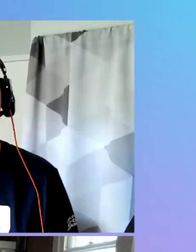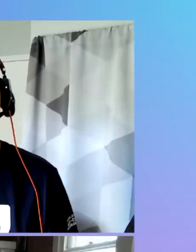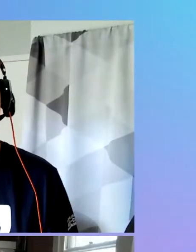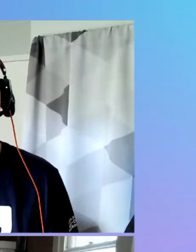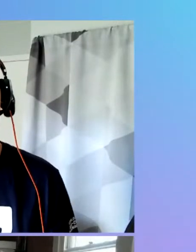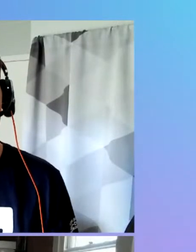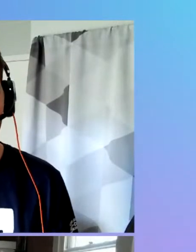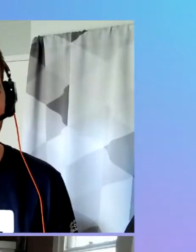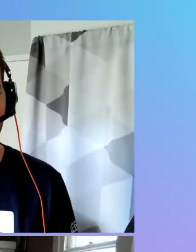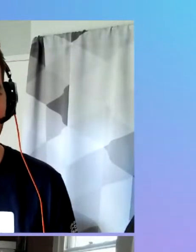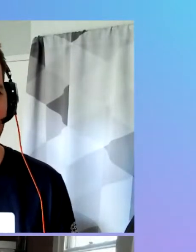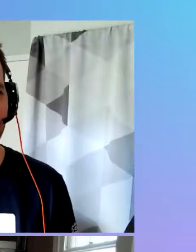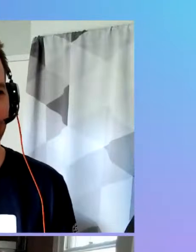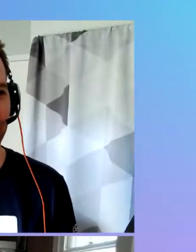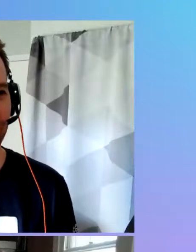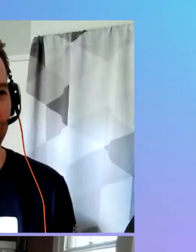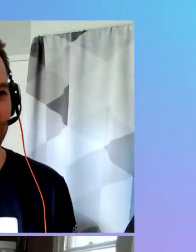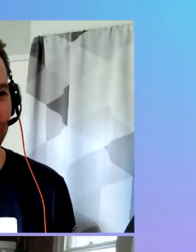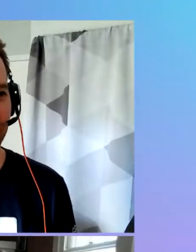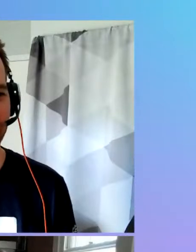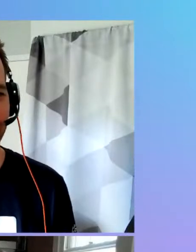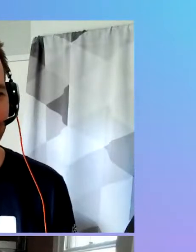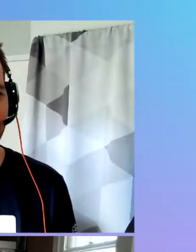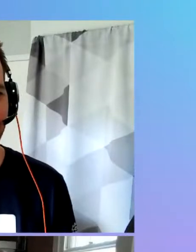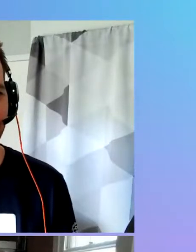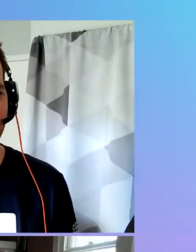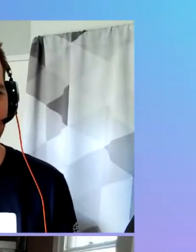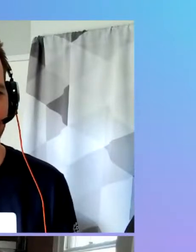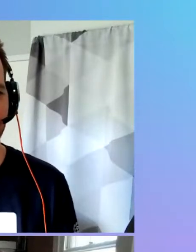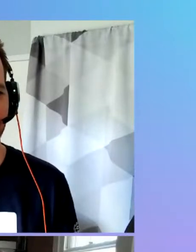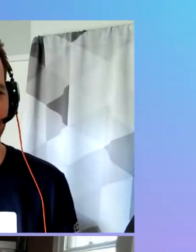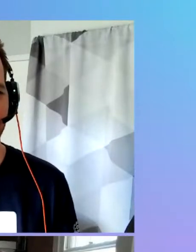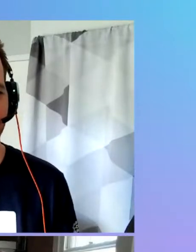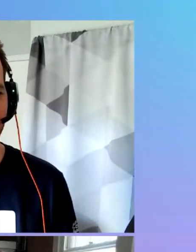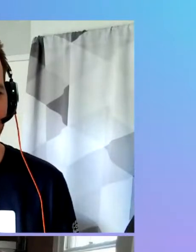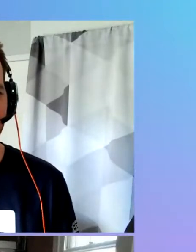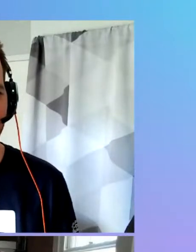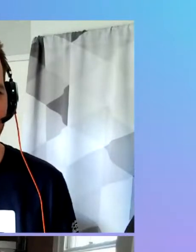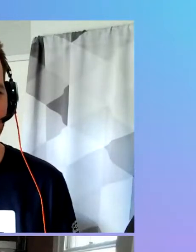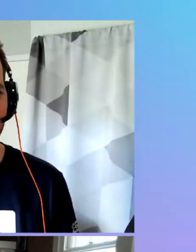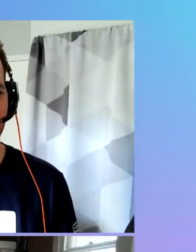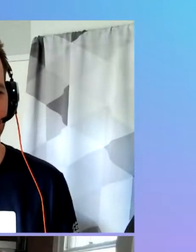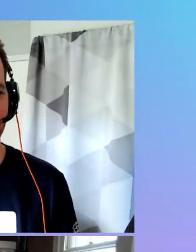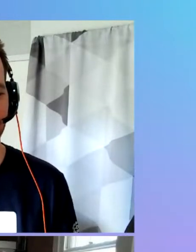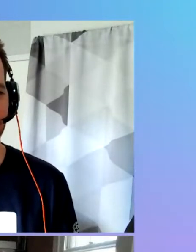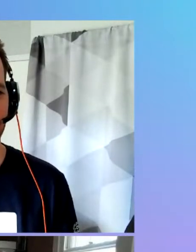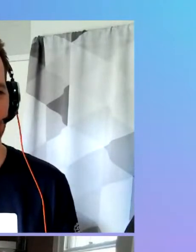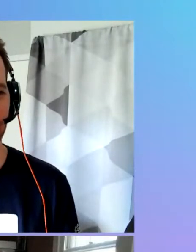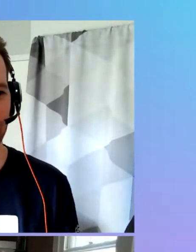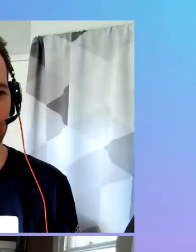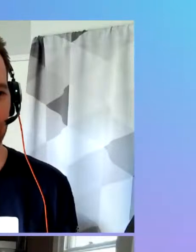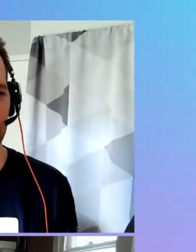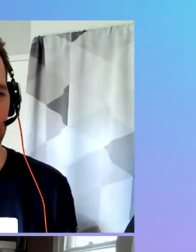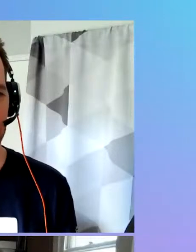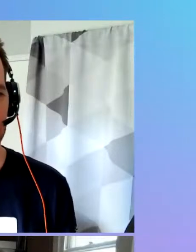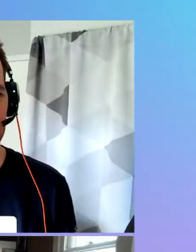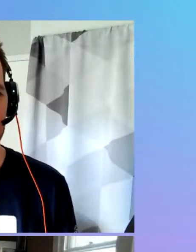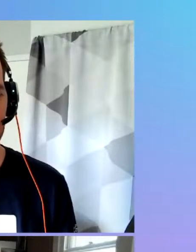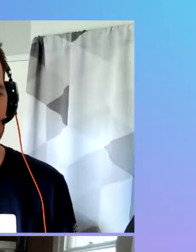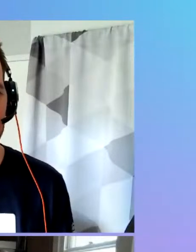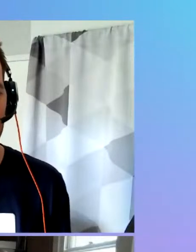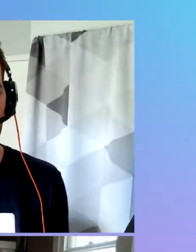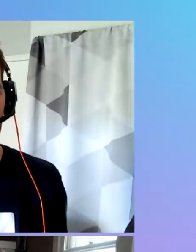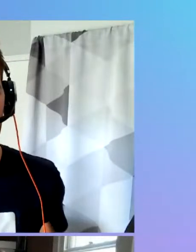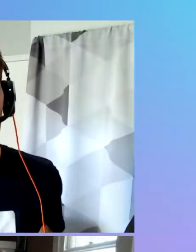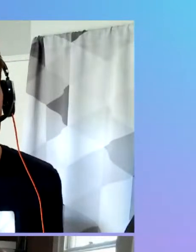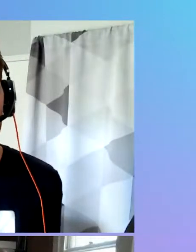them, and that was a decade ago. So it's a little bit dated as far as my doctoral research goes. But the short answer is yes, you do have to do